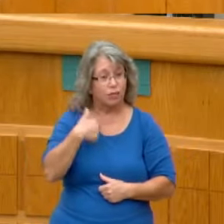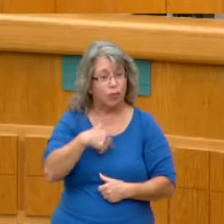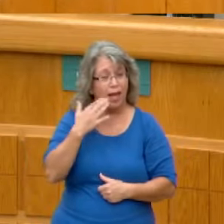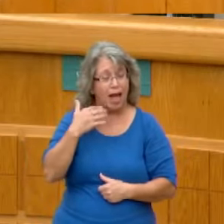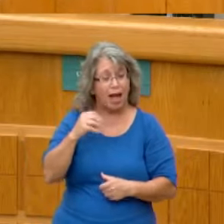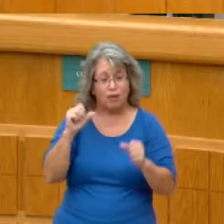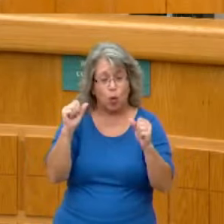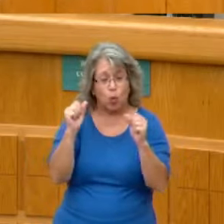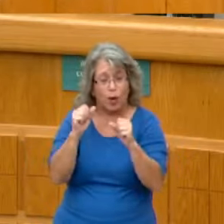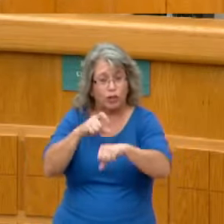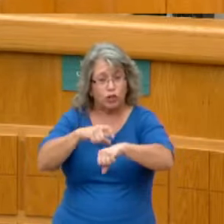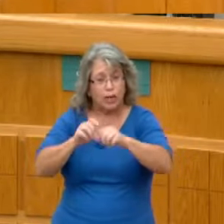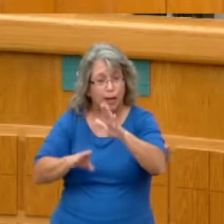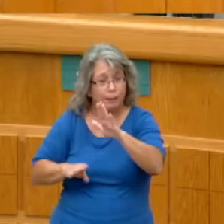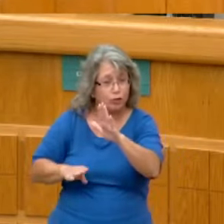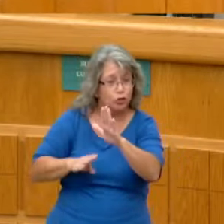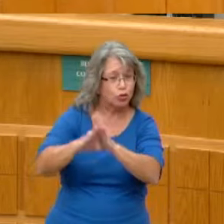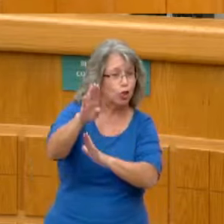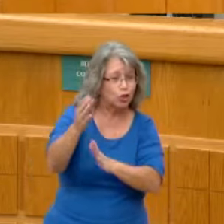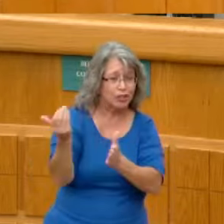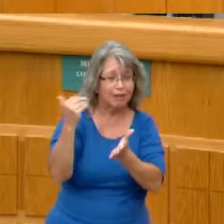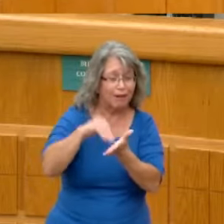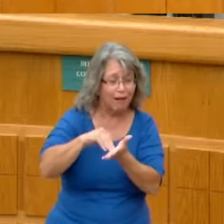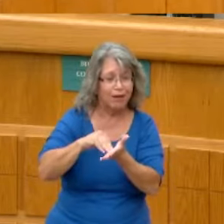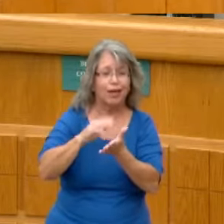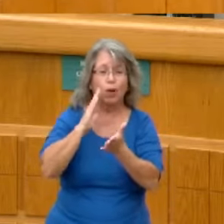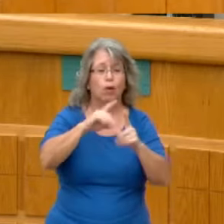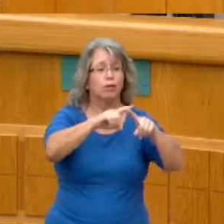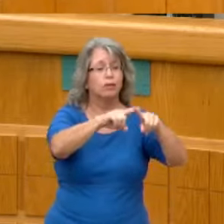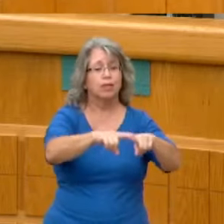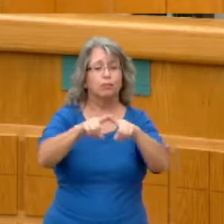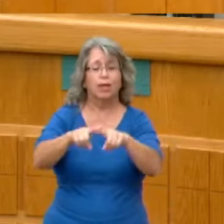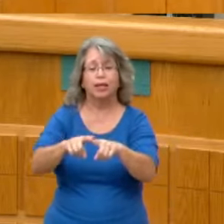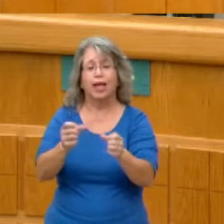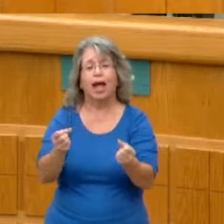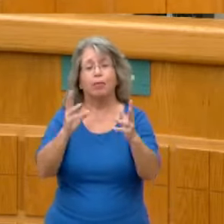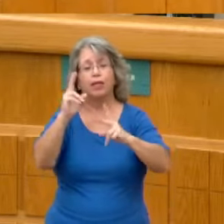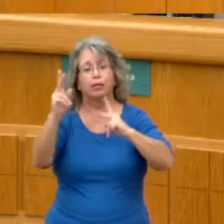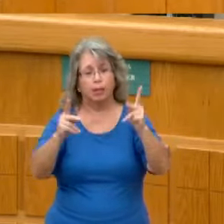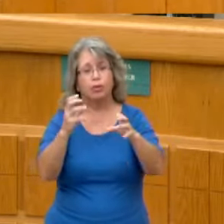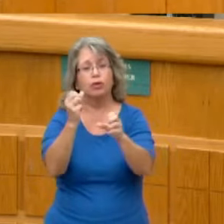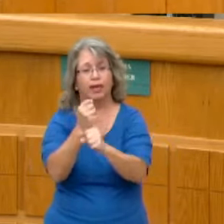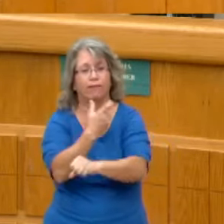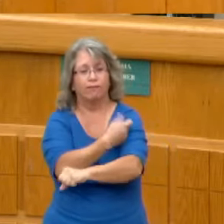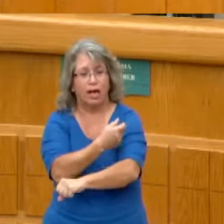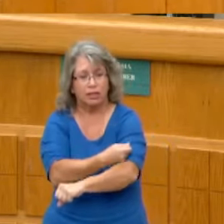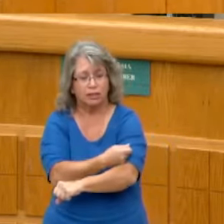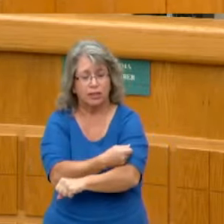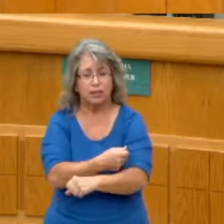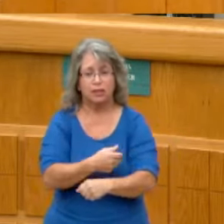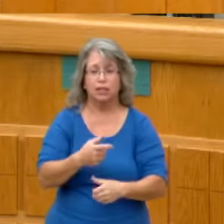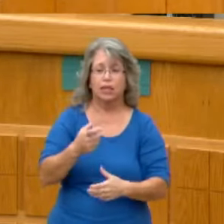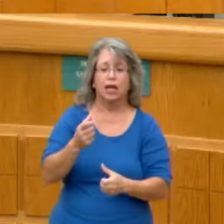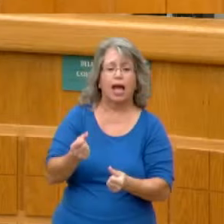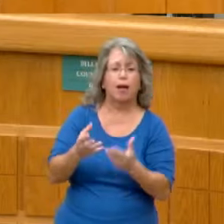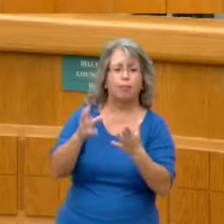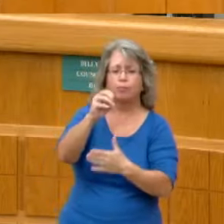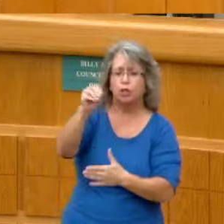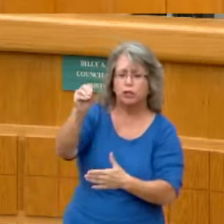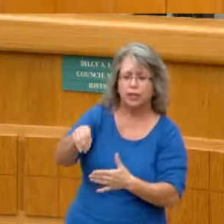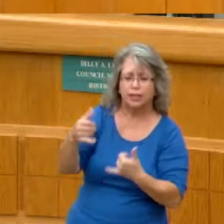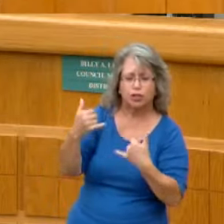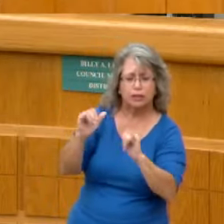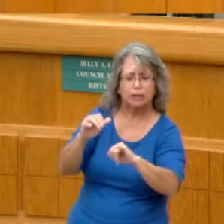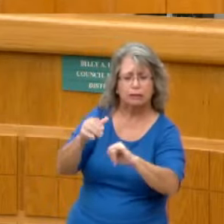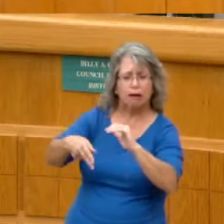percent of people are fully vaccinated and what portion of the community is still at risk or has no protection against